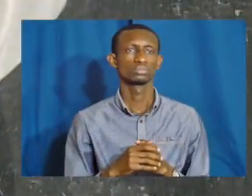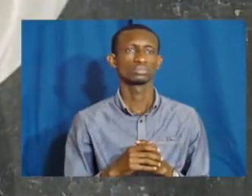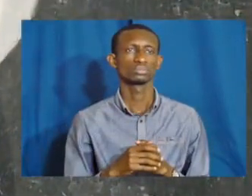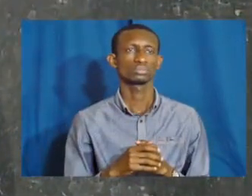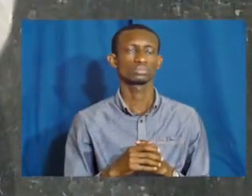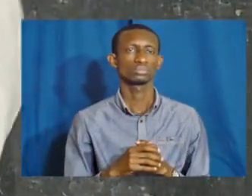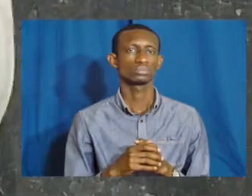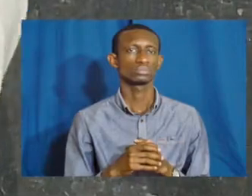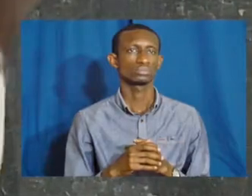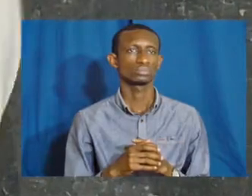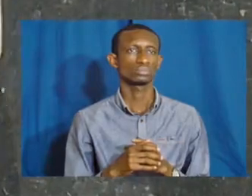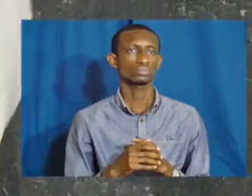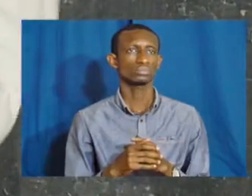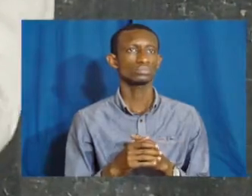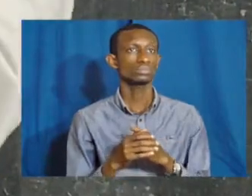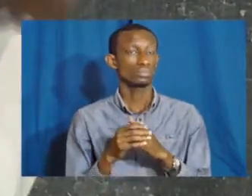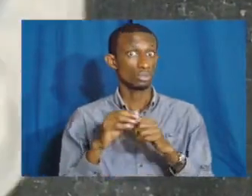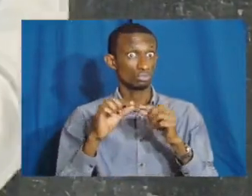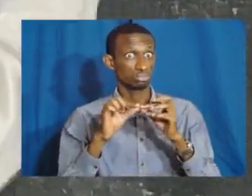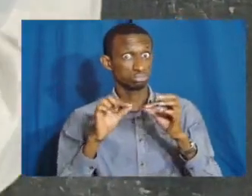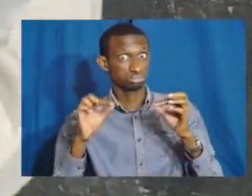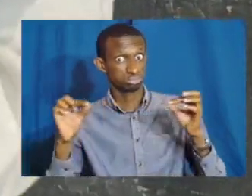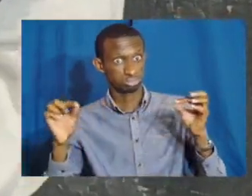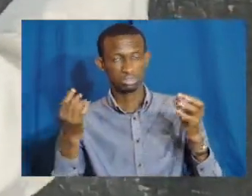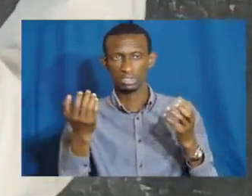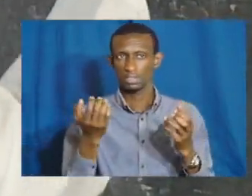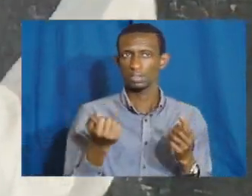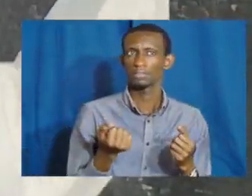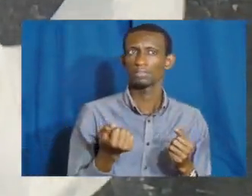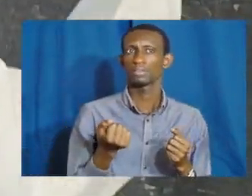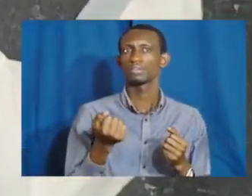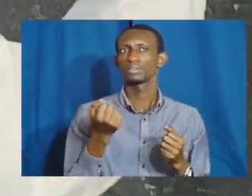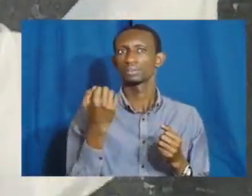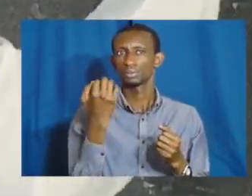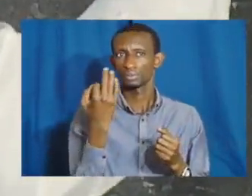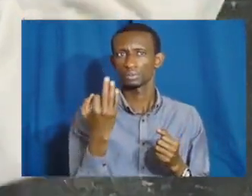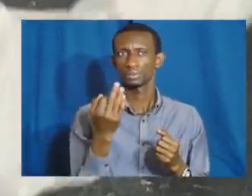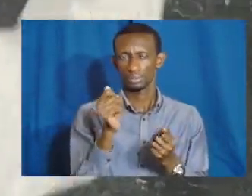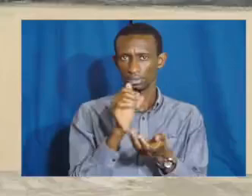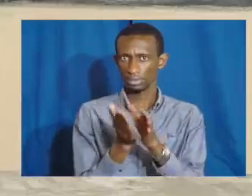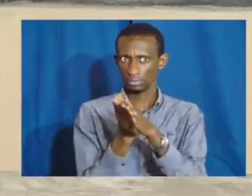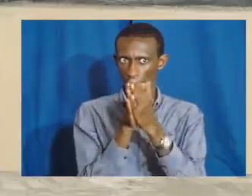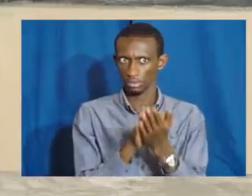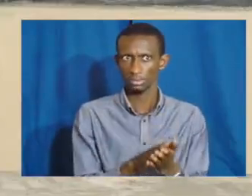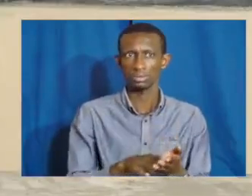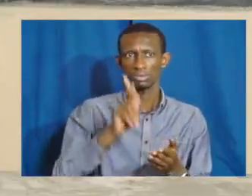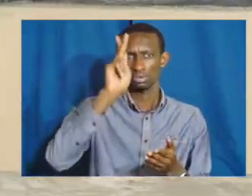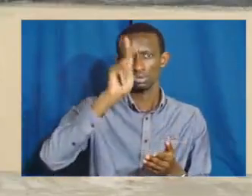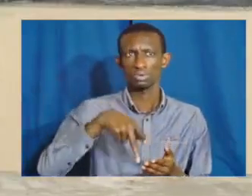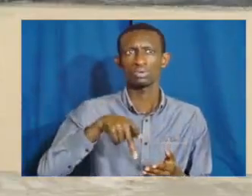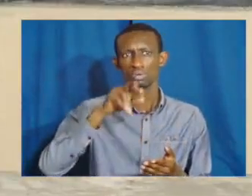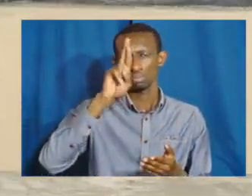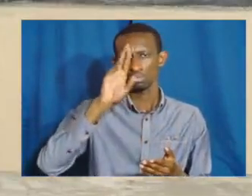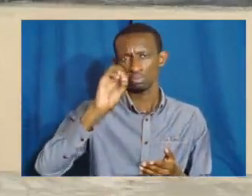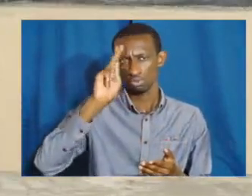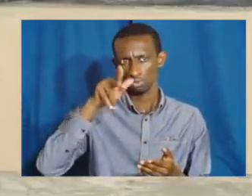The longest chain has 3 carbon atoms, so it will be propan 2-or.